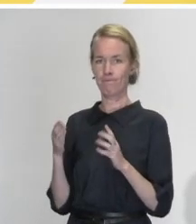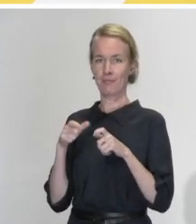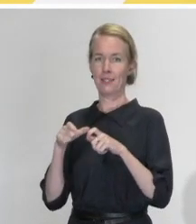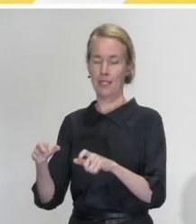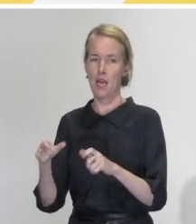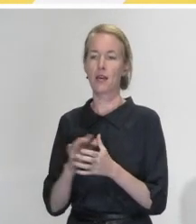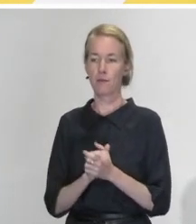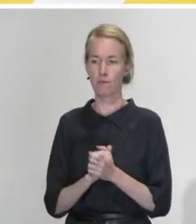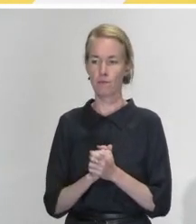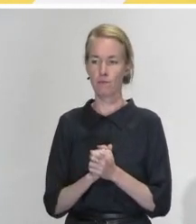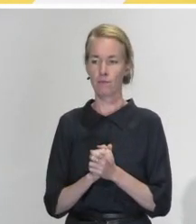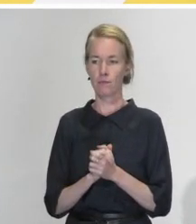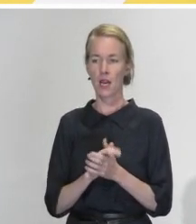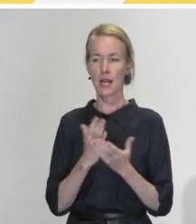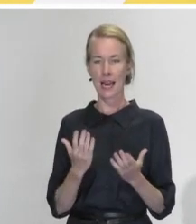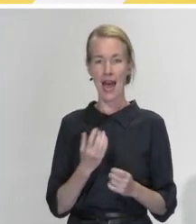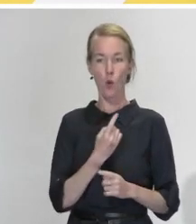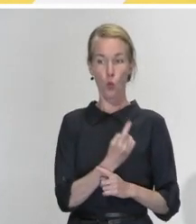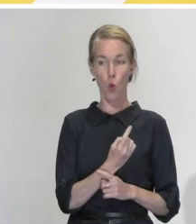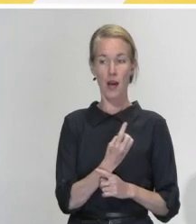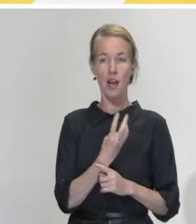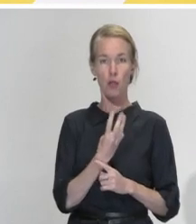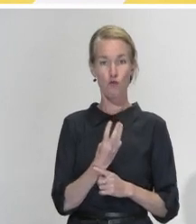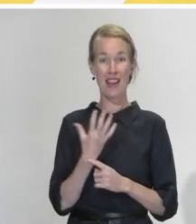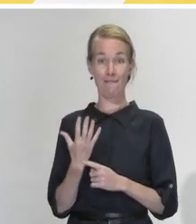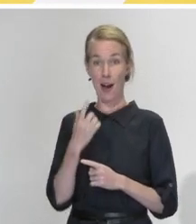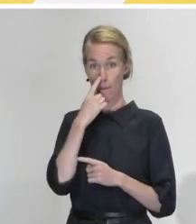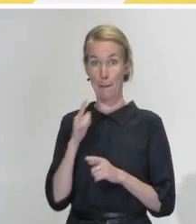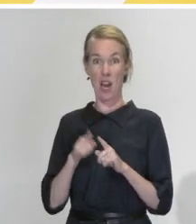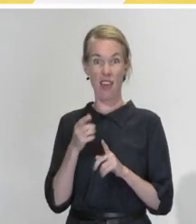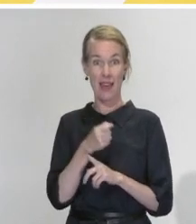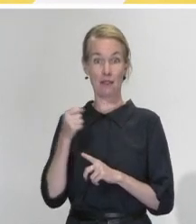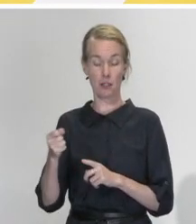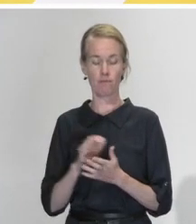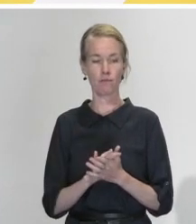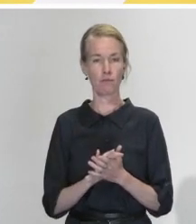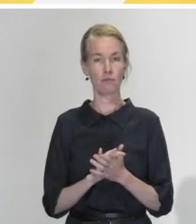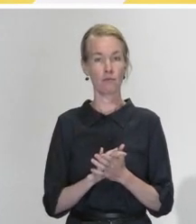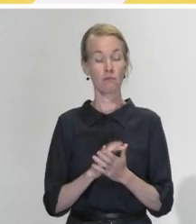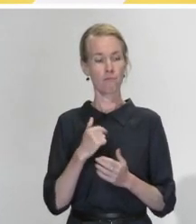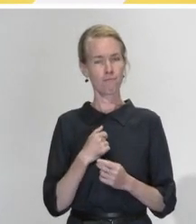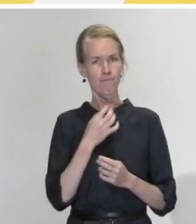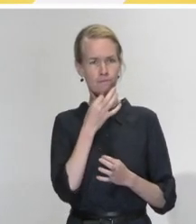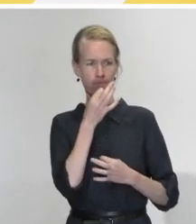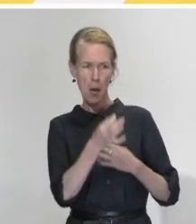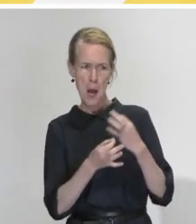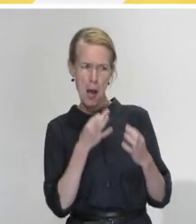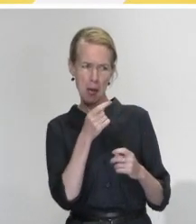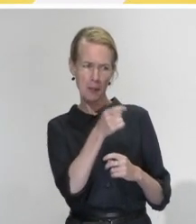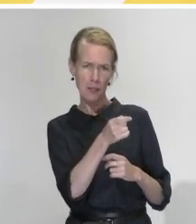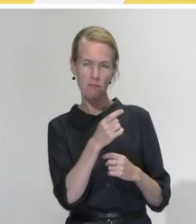Those who don't have plans that satisfy the officials there for self-isolation are then put into